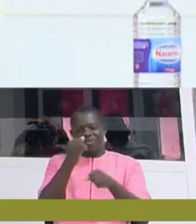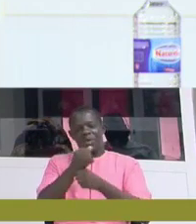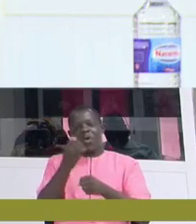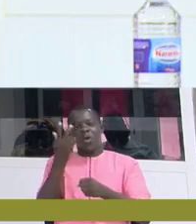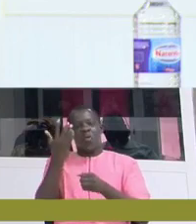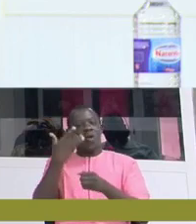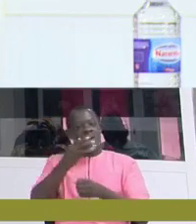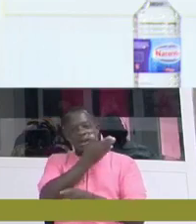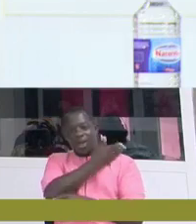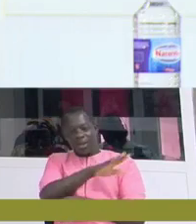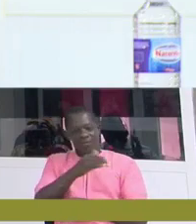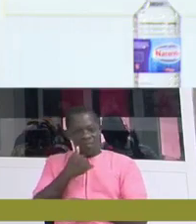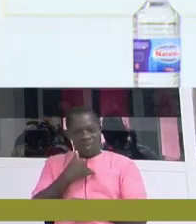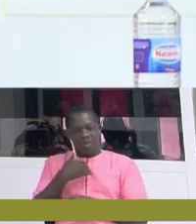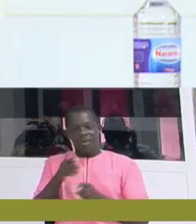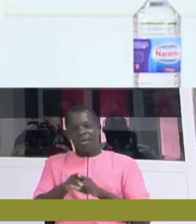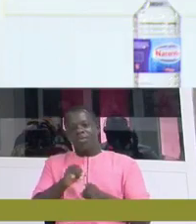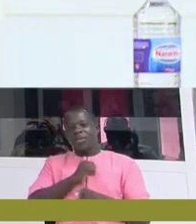he released me,